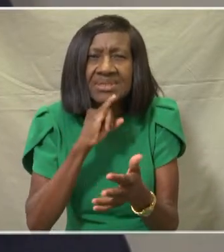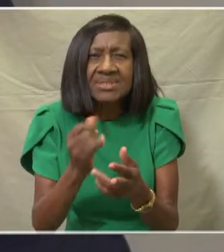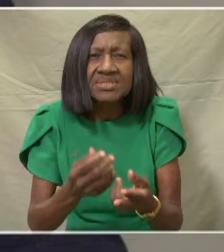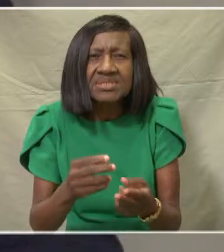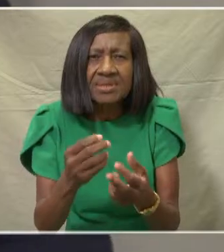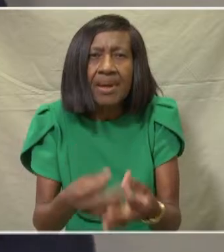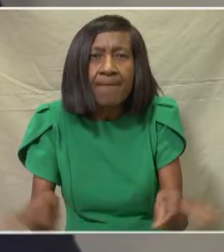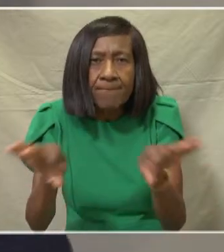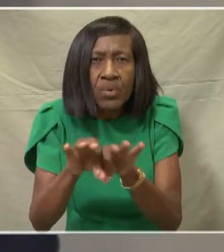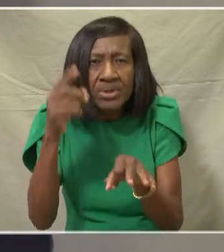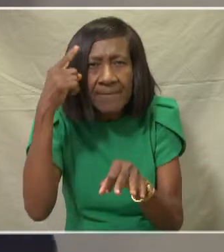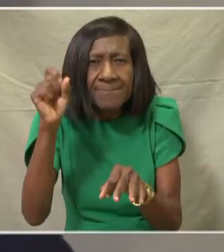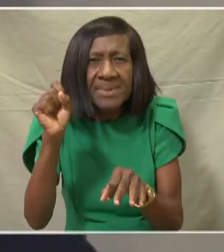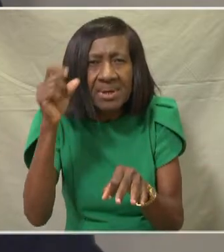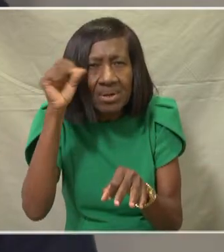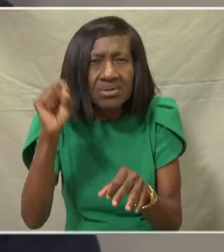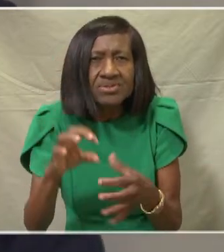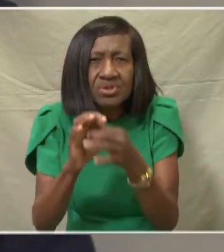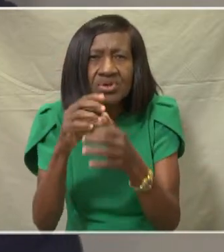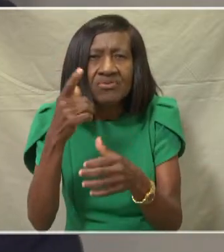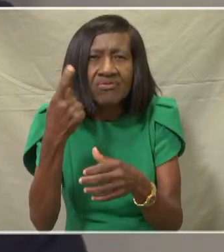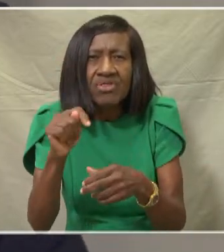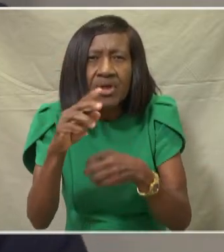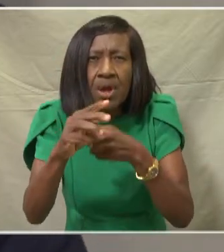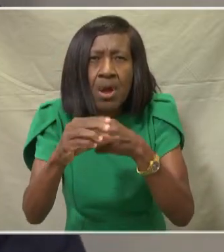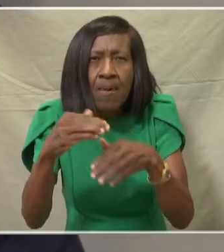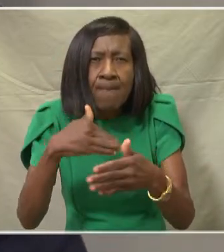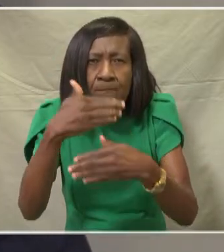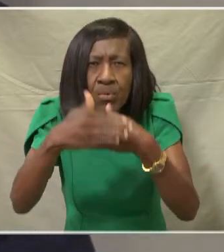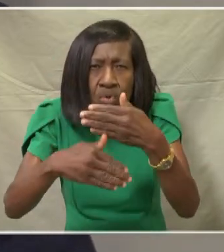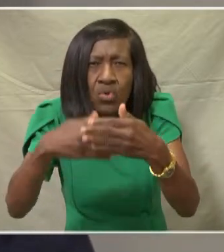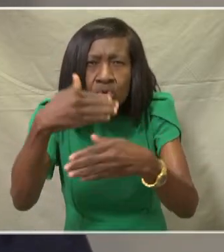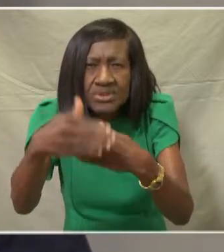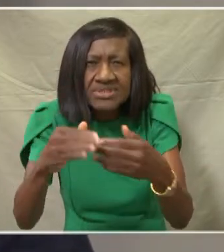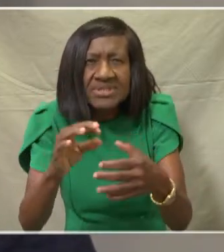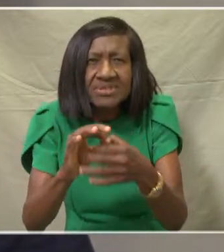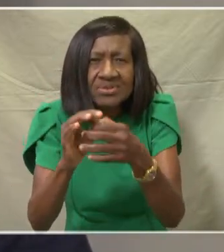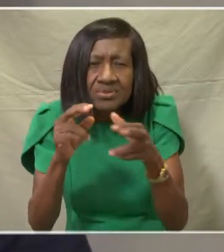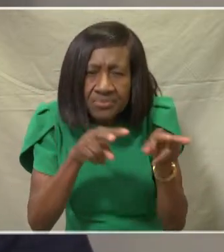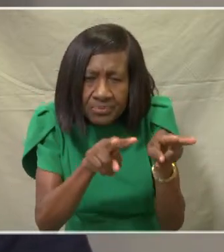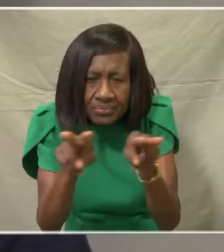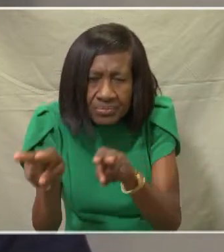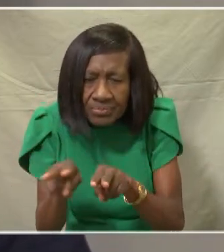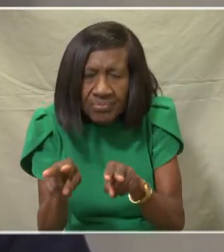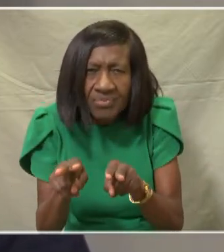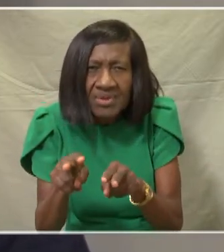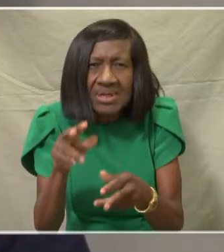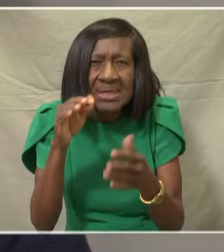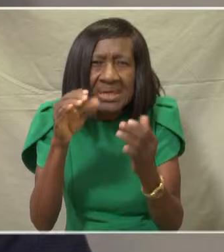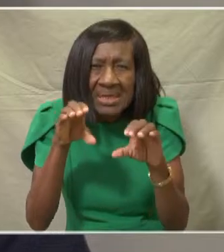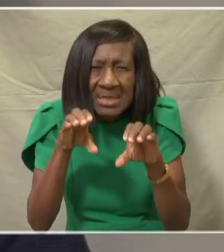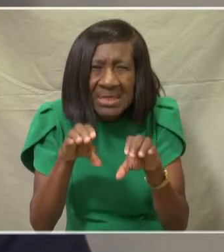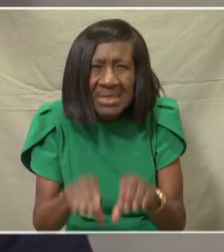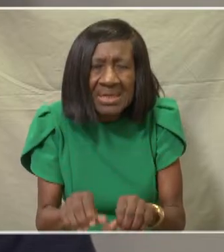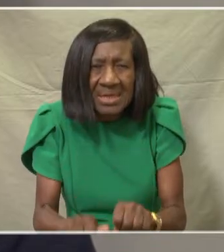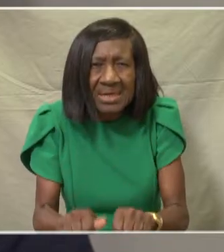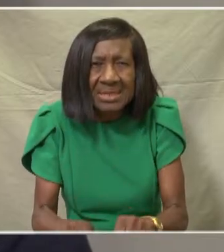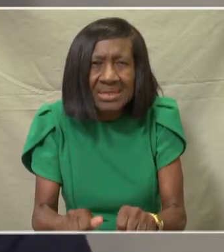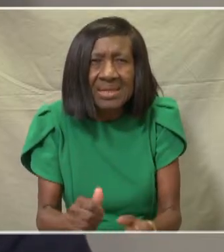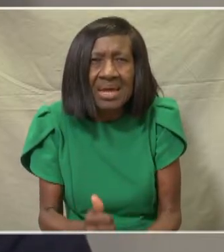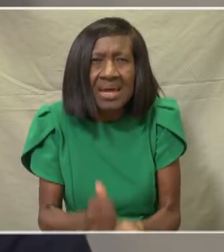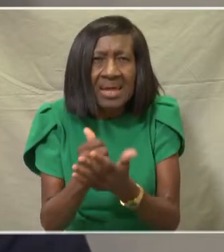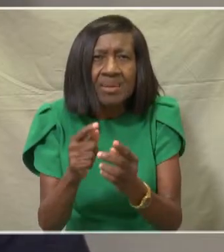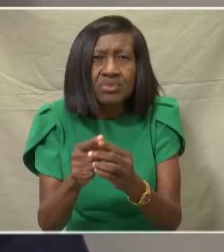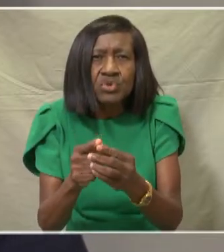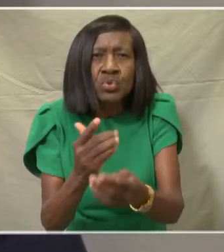process of the observation of elections can help to improve future elections and the democratic